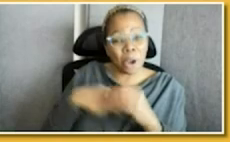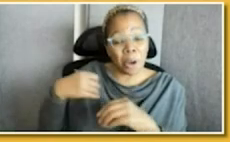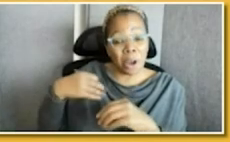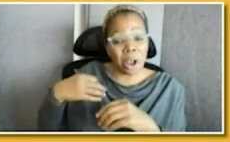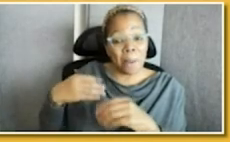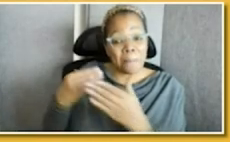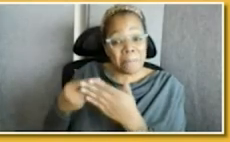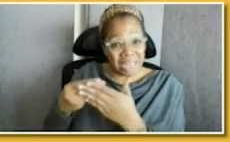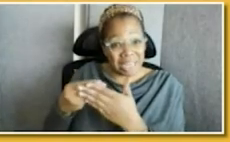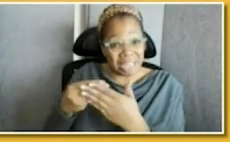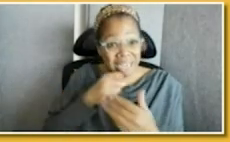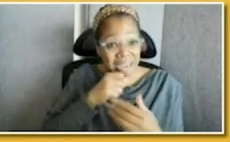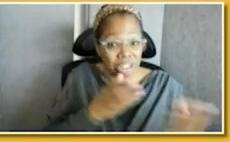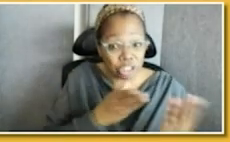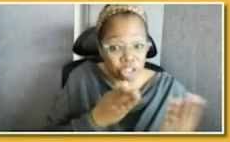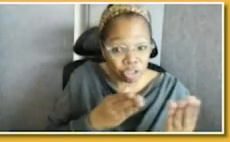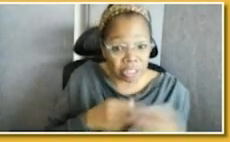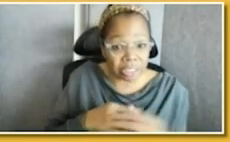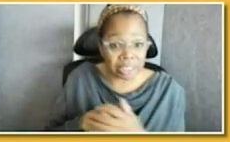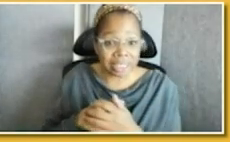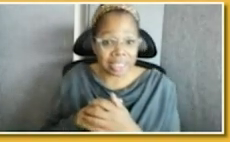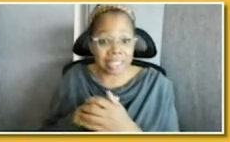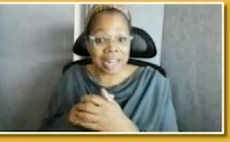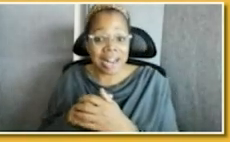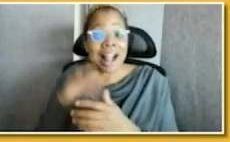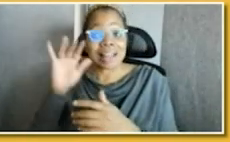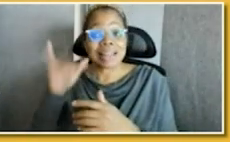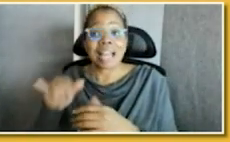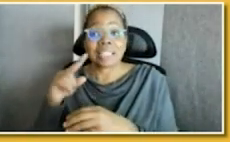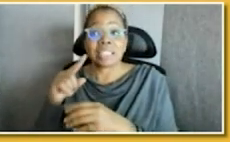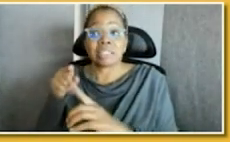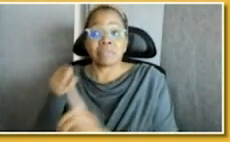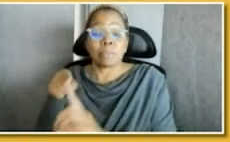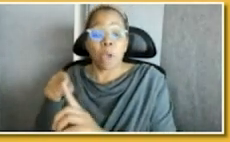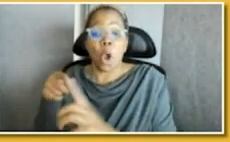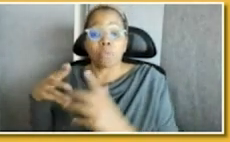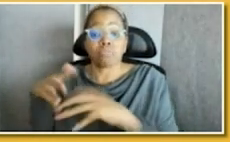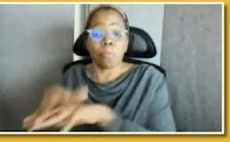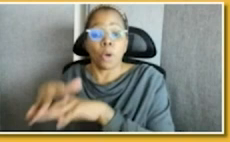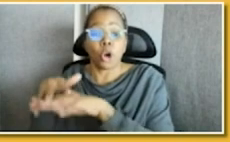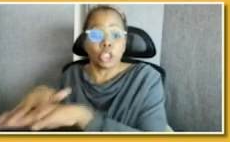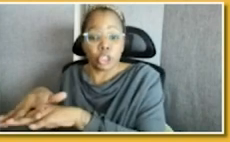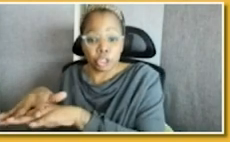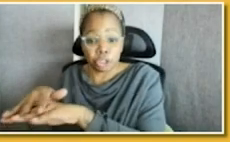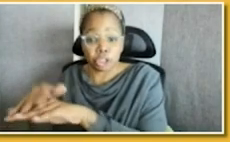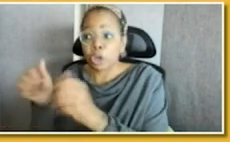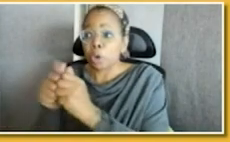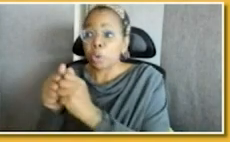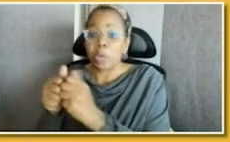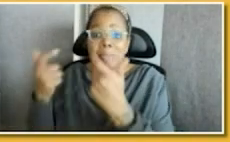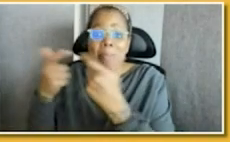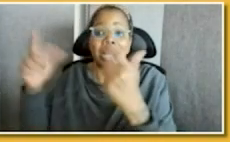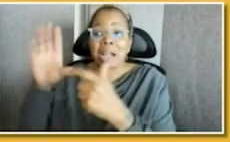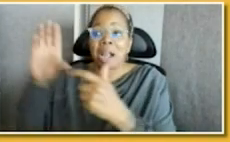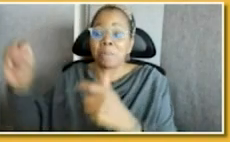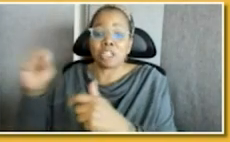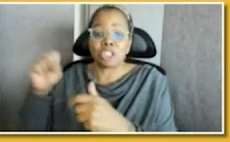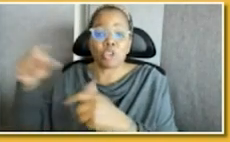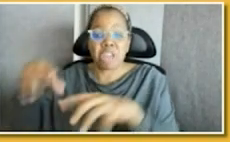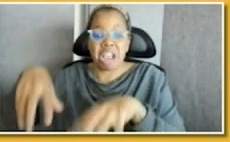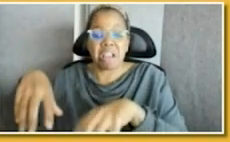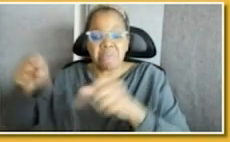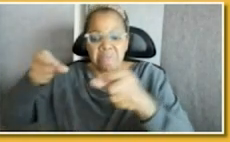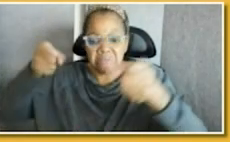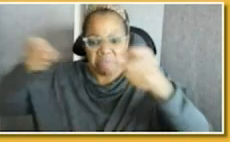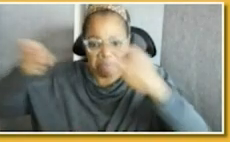about mergers with companies so they can, you know, corner the market of postal services? Do you want me to pay for delivery